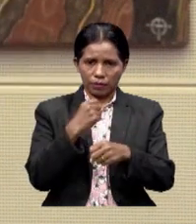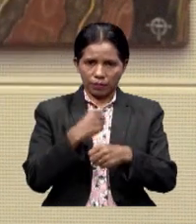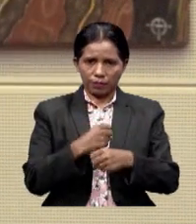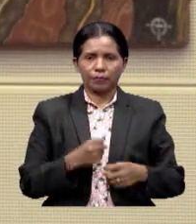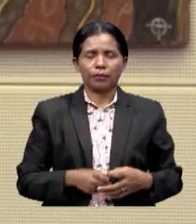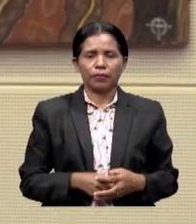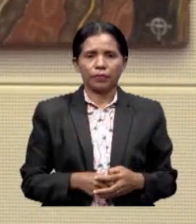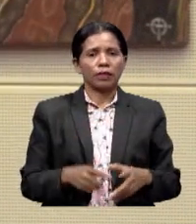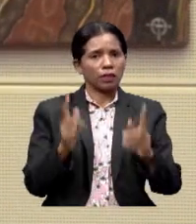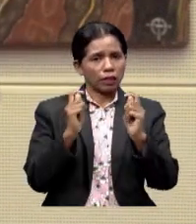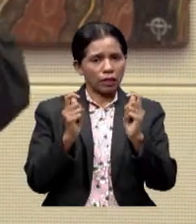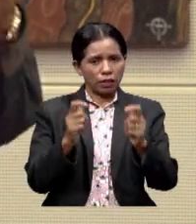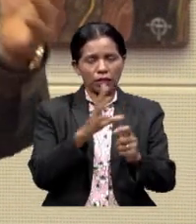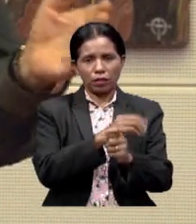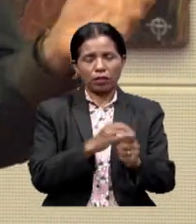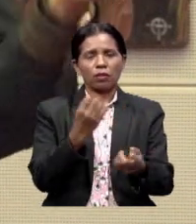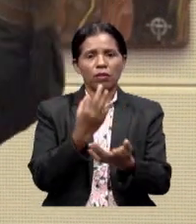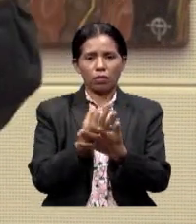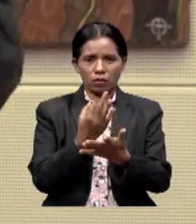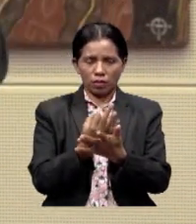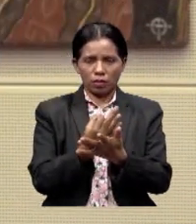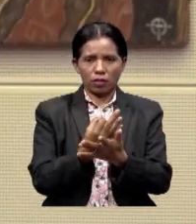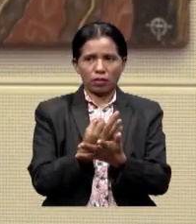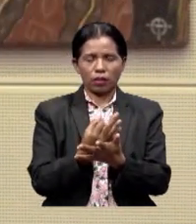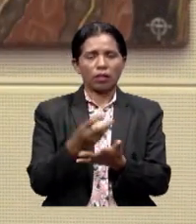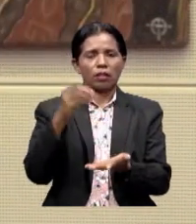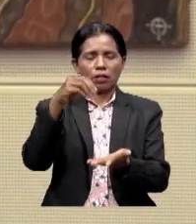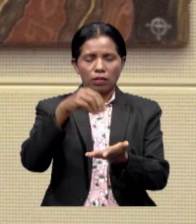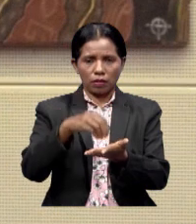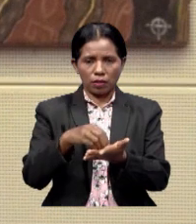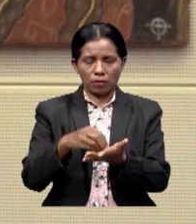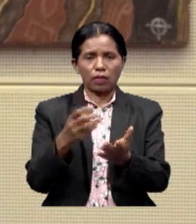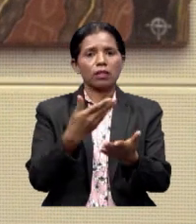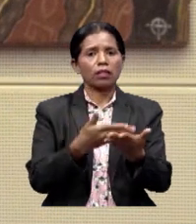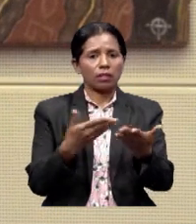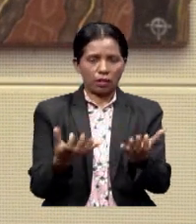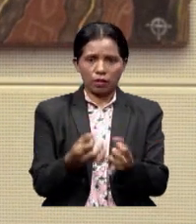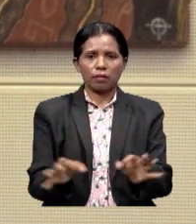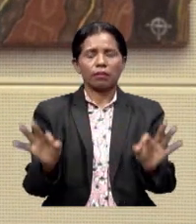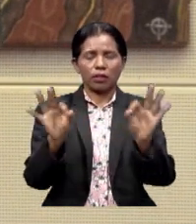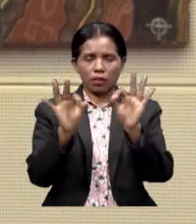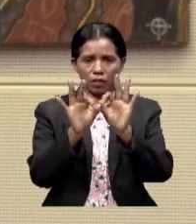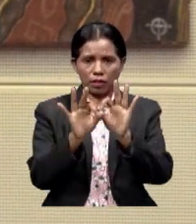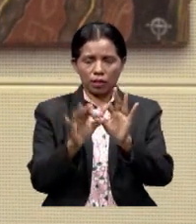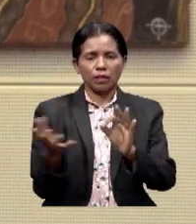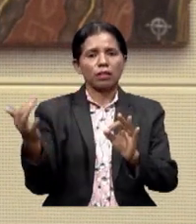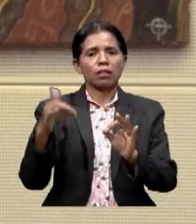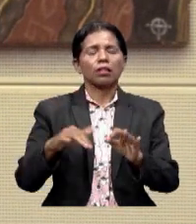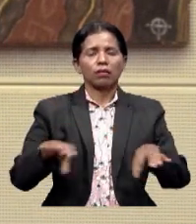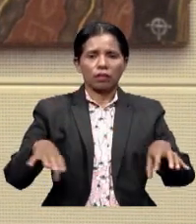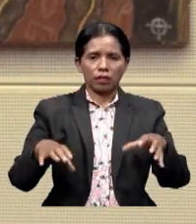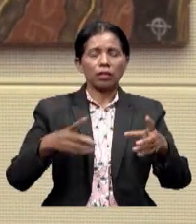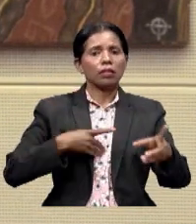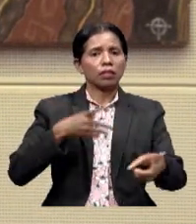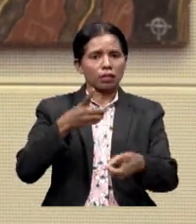Transborder crimes, from money laundering to people smuggling, human trafficking,